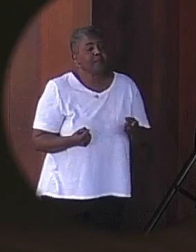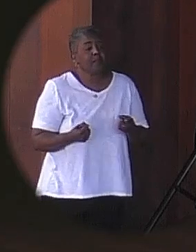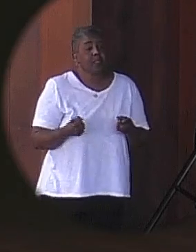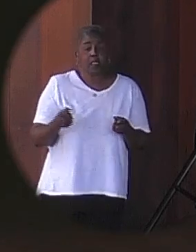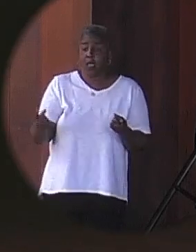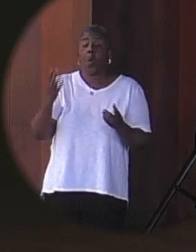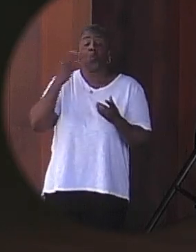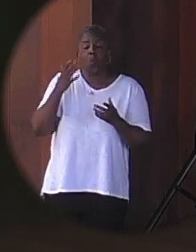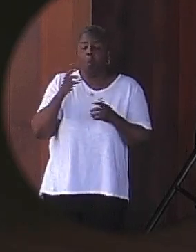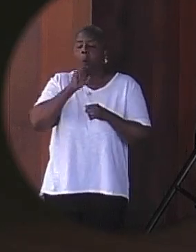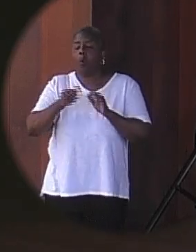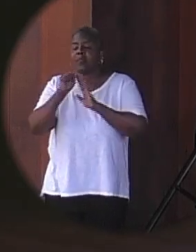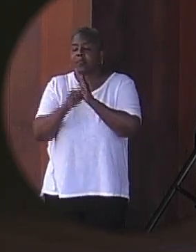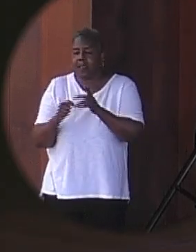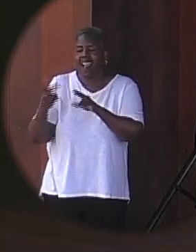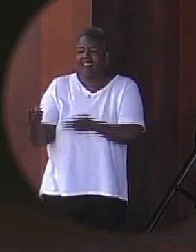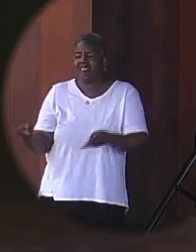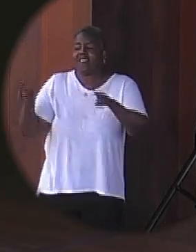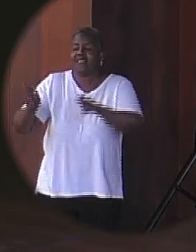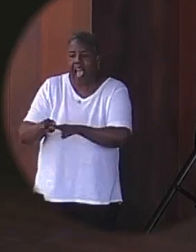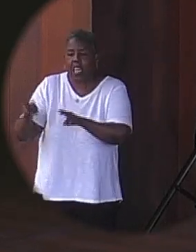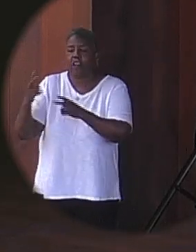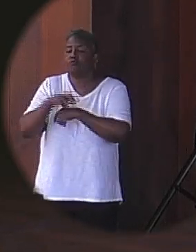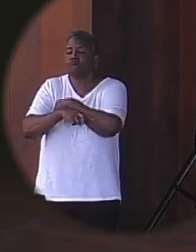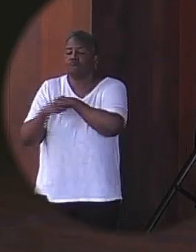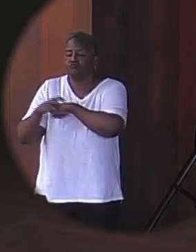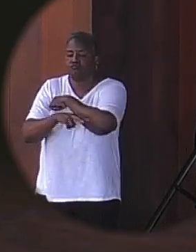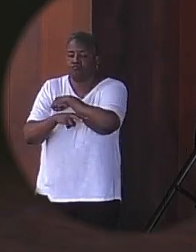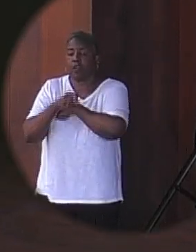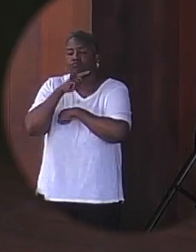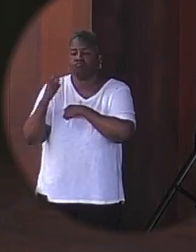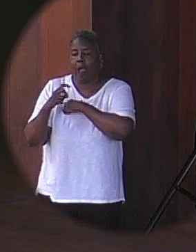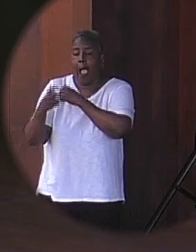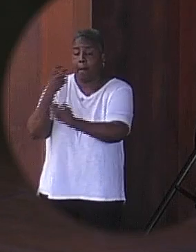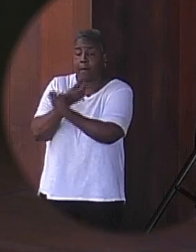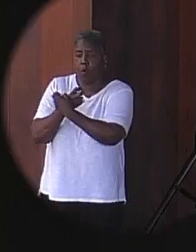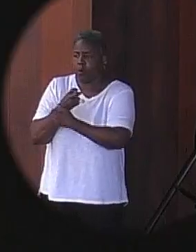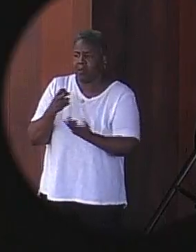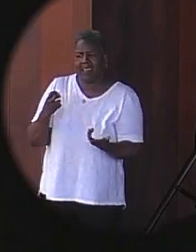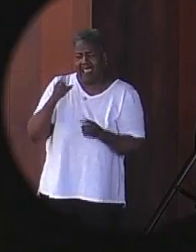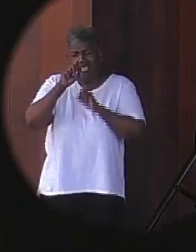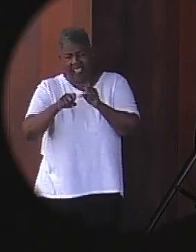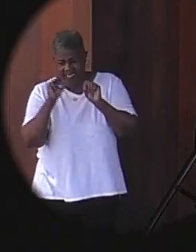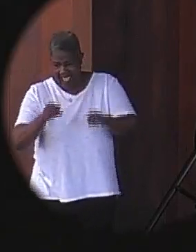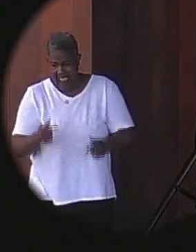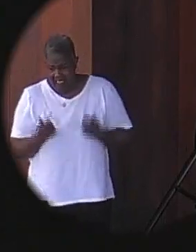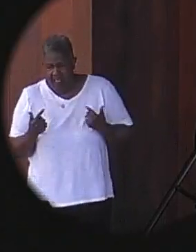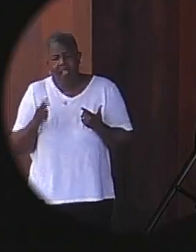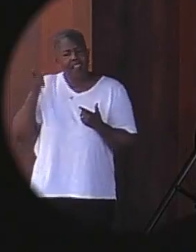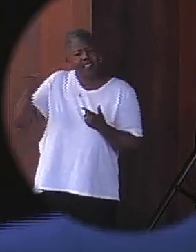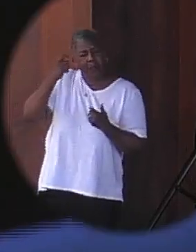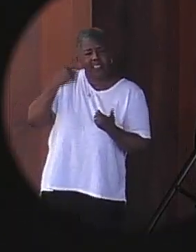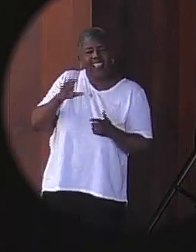of dry bones and asks him, can these bones live? Not because God doesn't know, but because